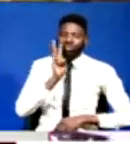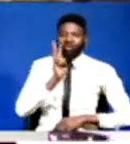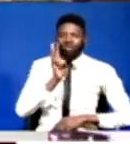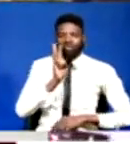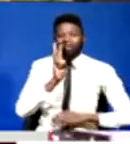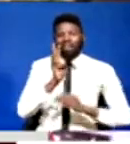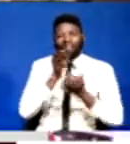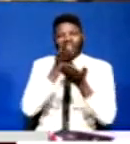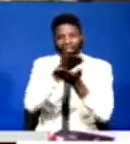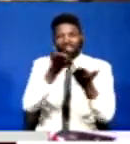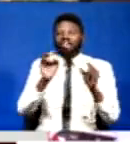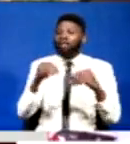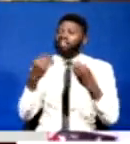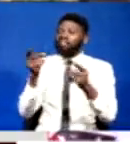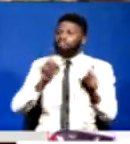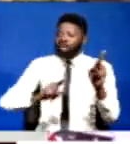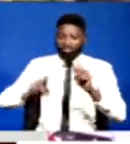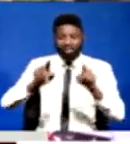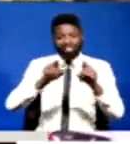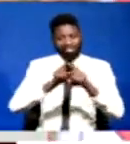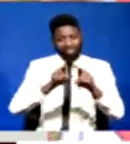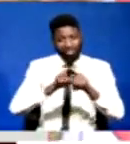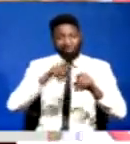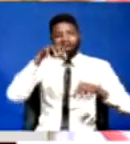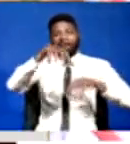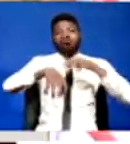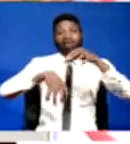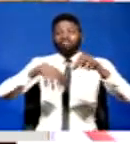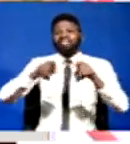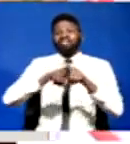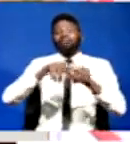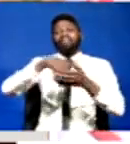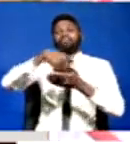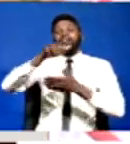for livestock and wildlife. This was